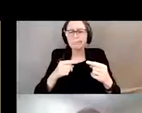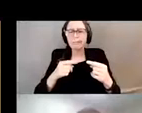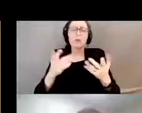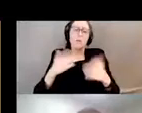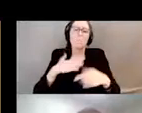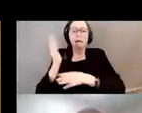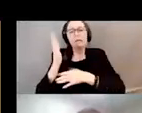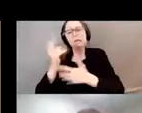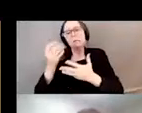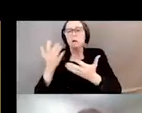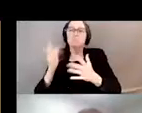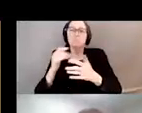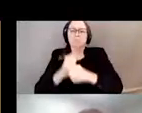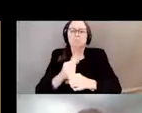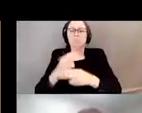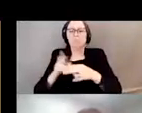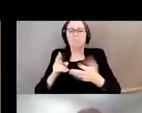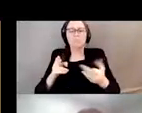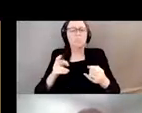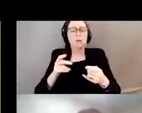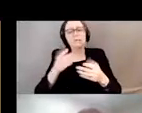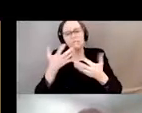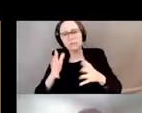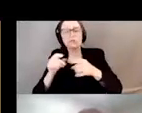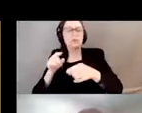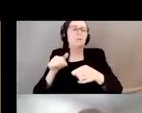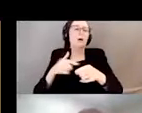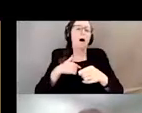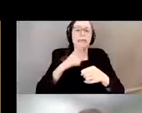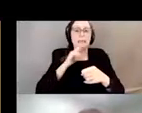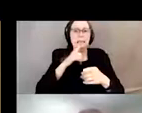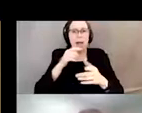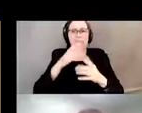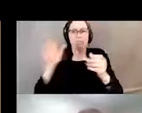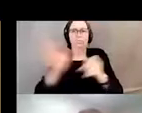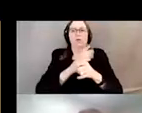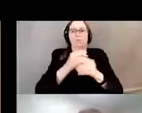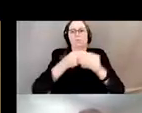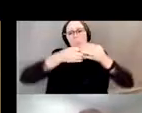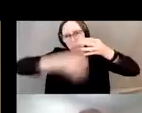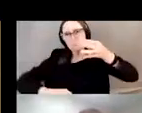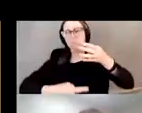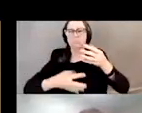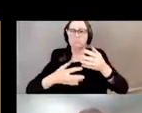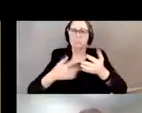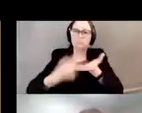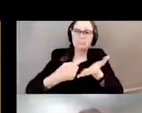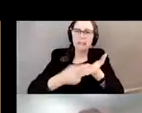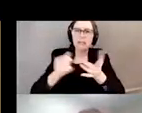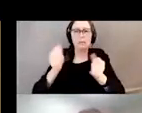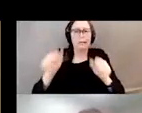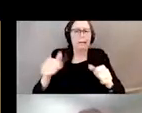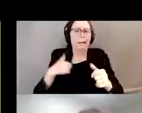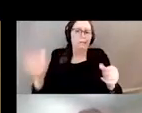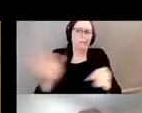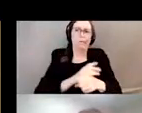an exhaustive talk by any means. You could have entire, you know, conferences on